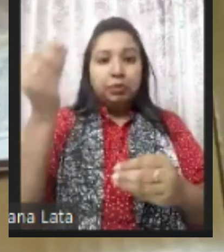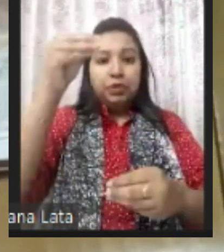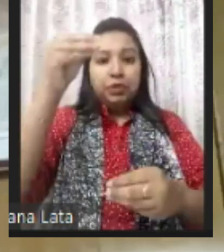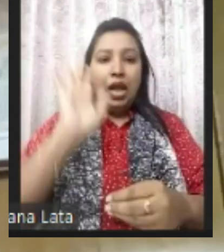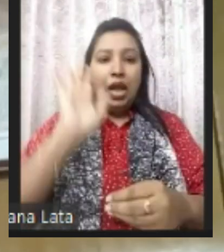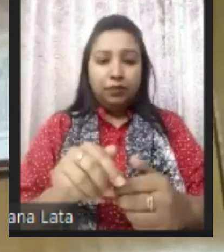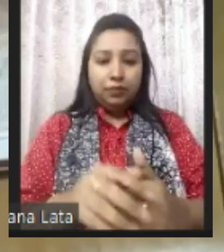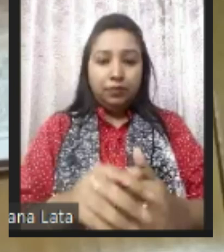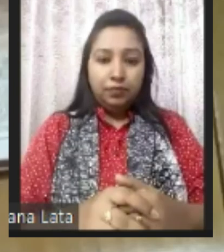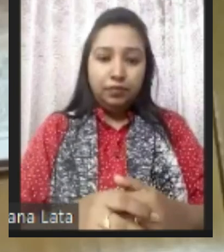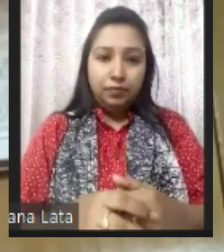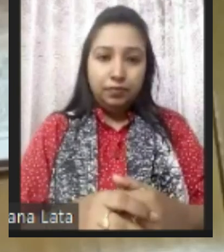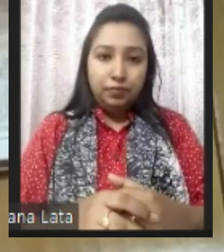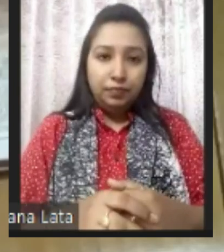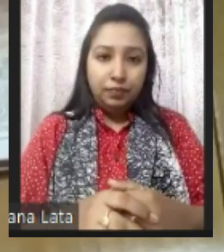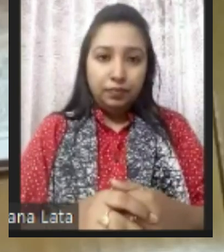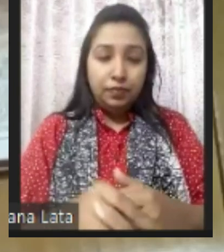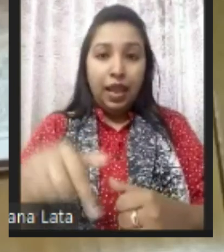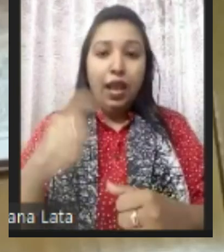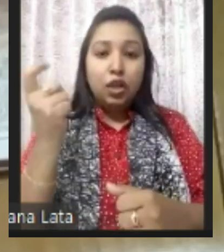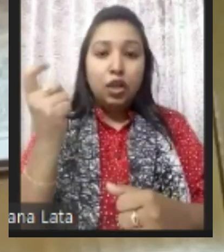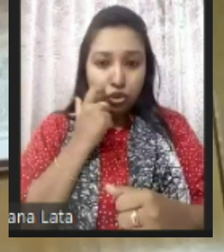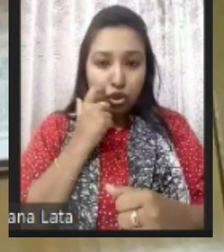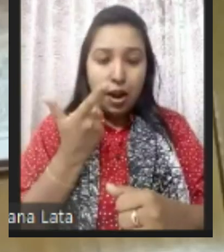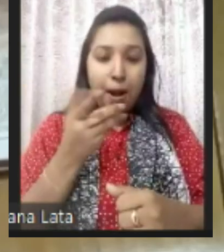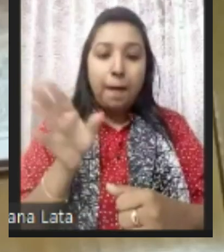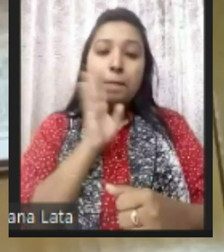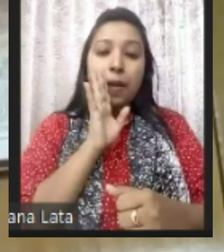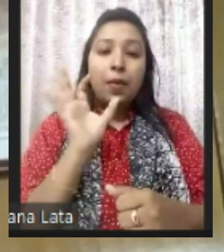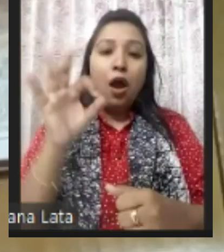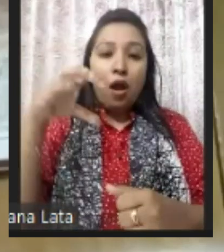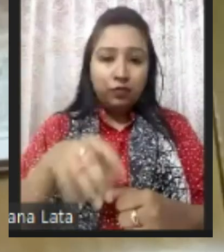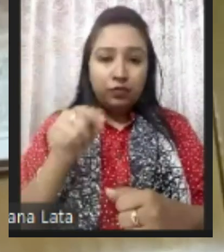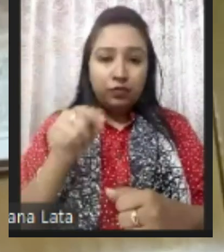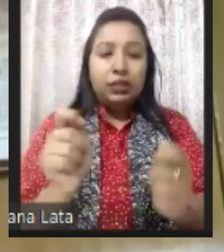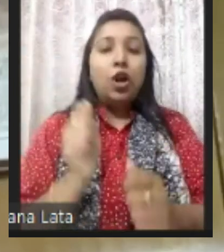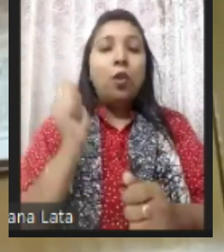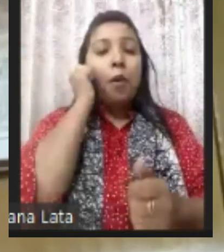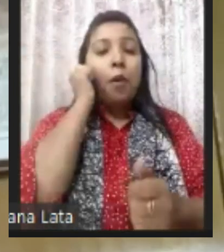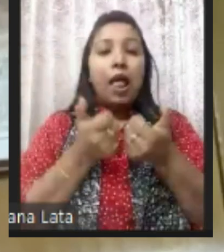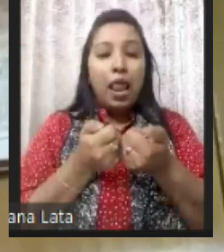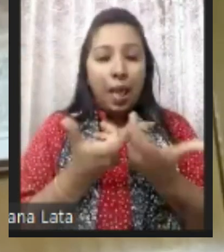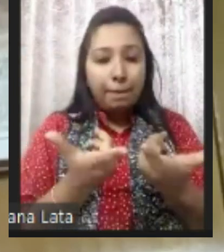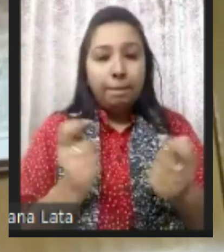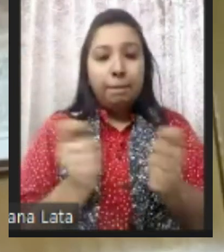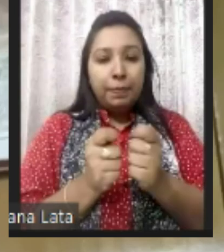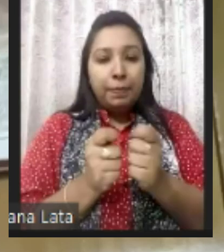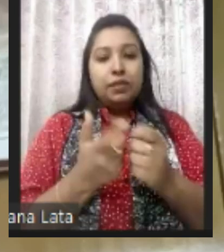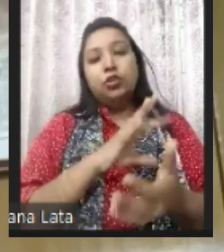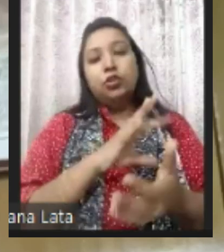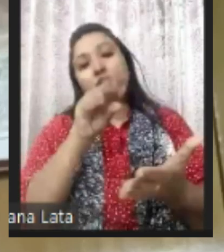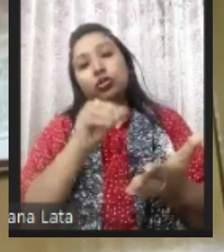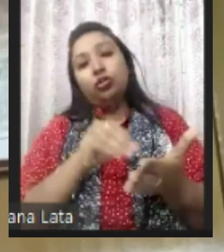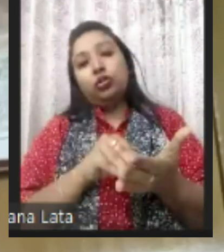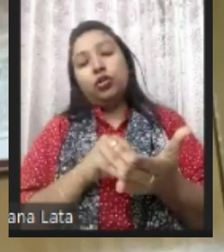make this government and private website, mobile apps, and digital services accessible to all types